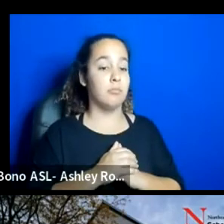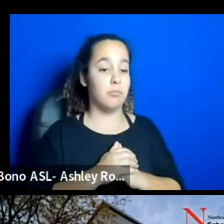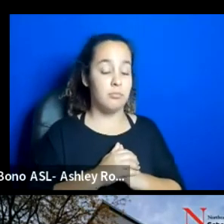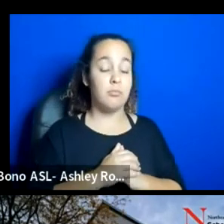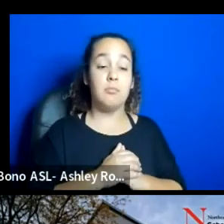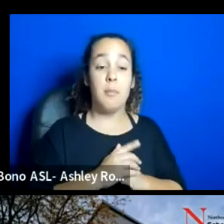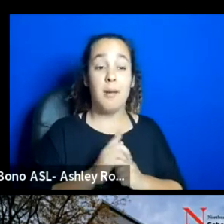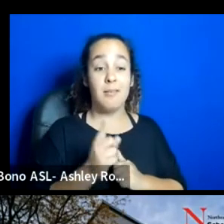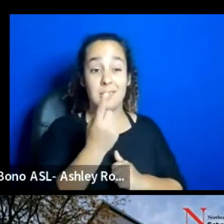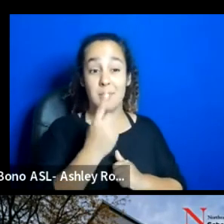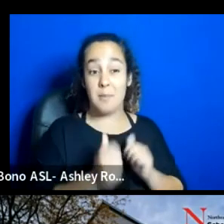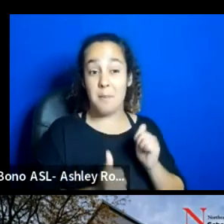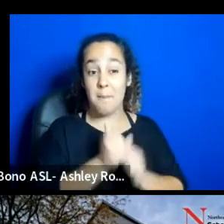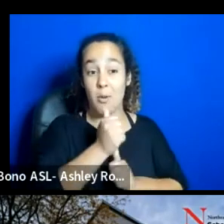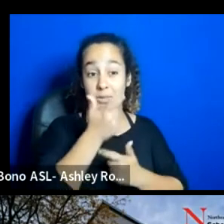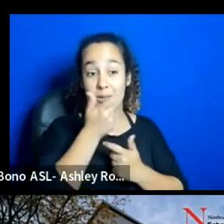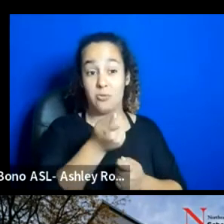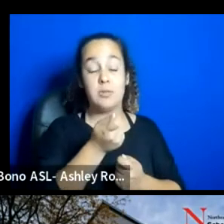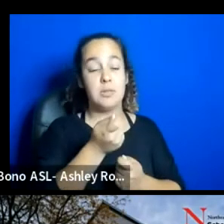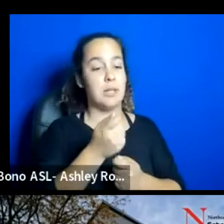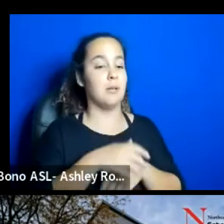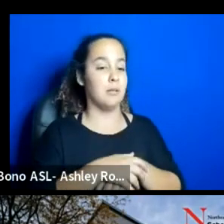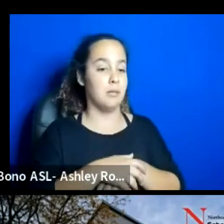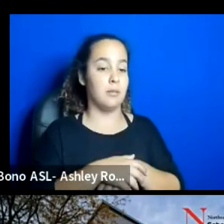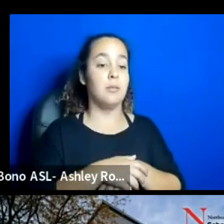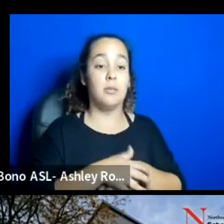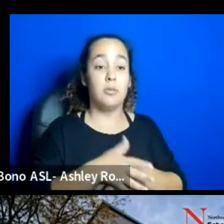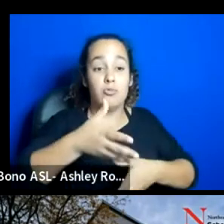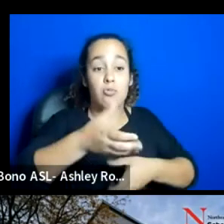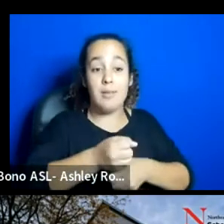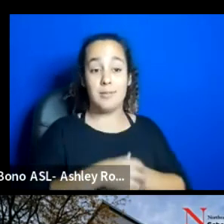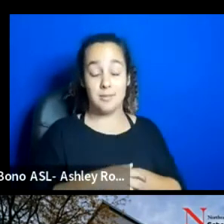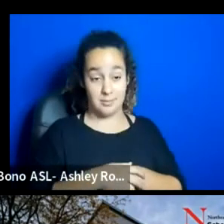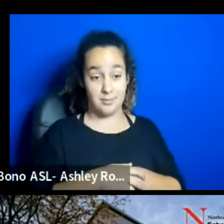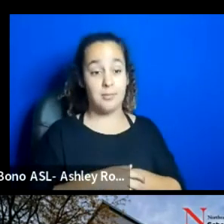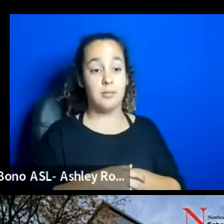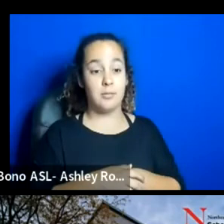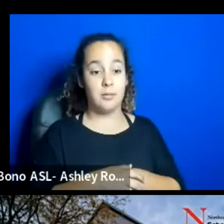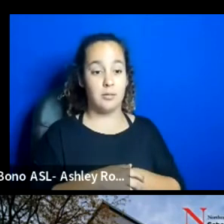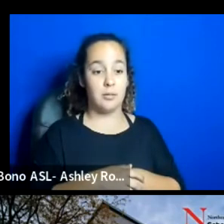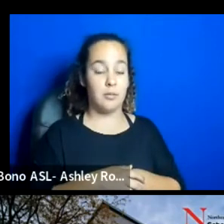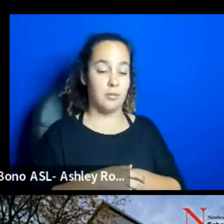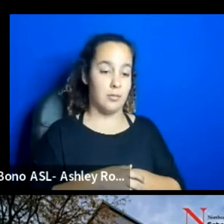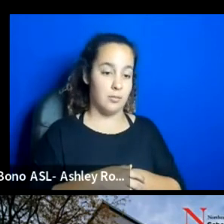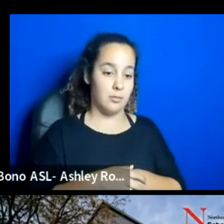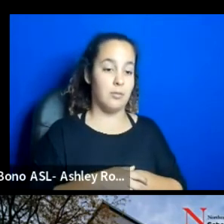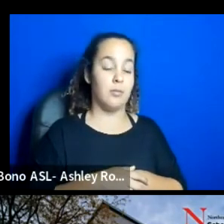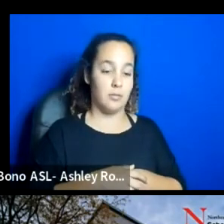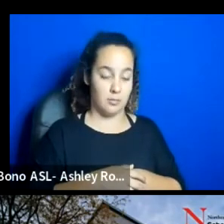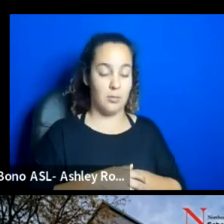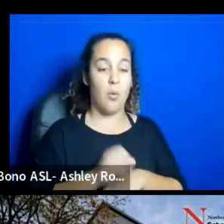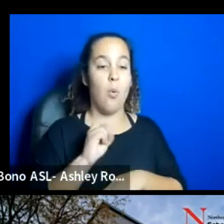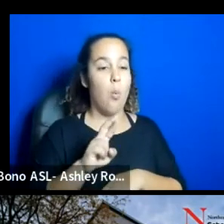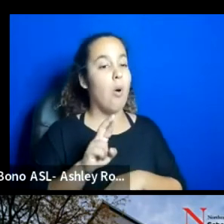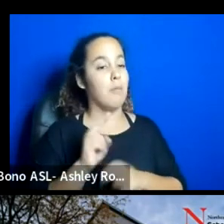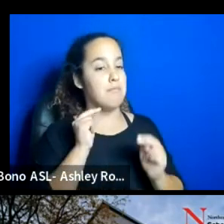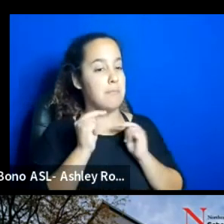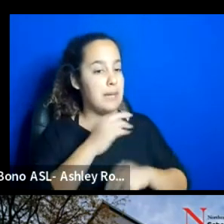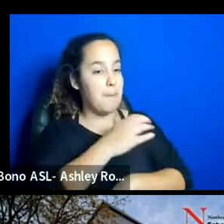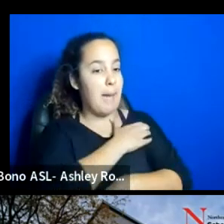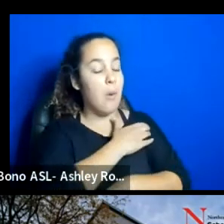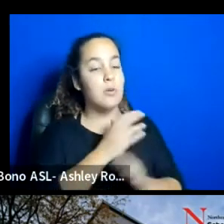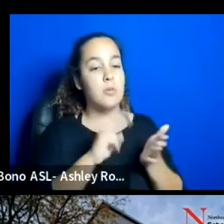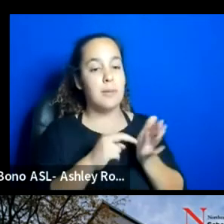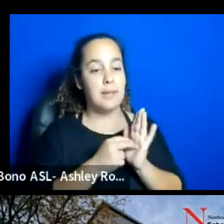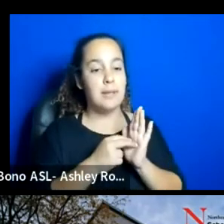element to mediation is a product of power, a trust, or as Salter mentions, mediating power. In other words,